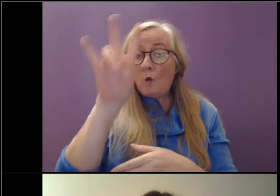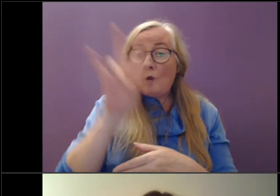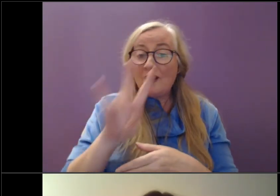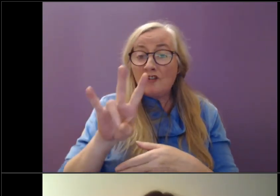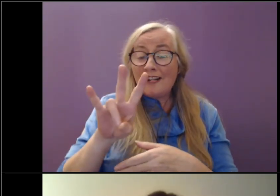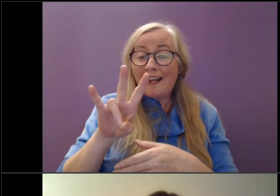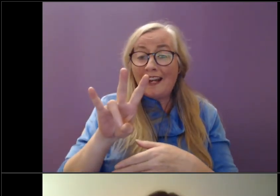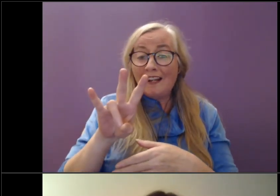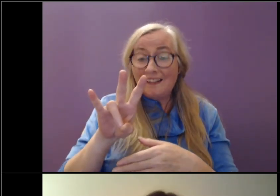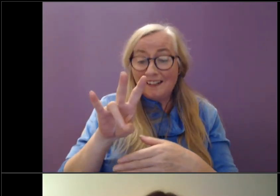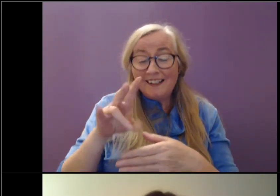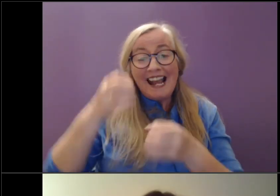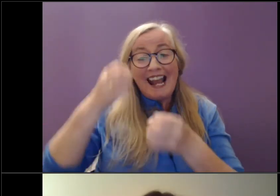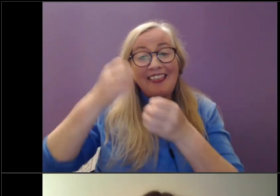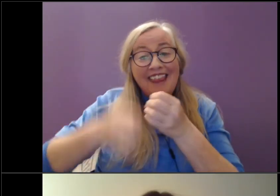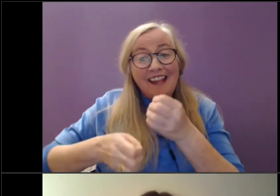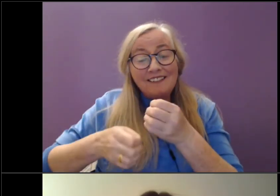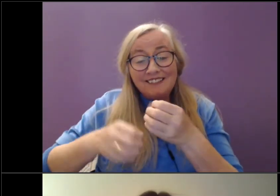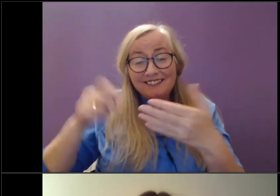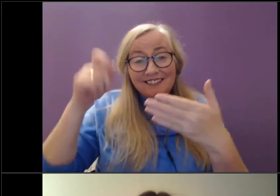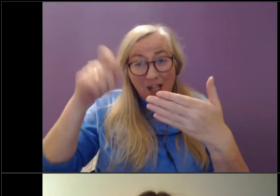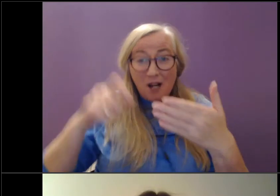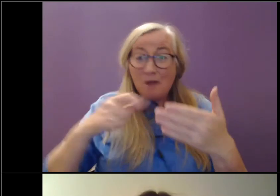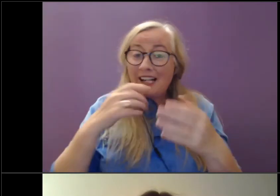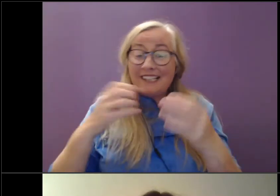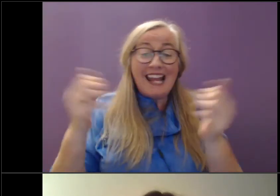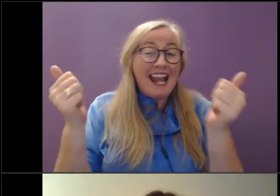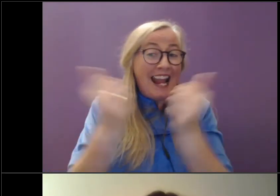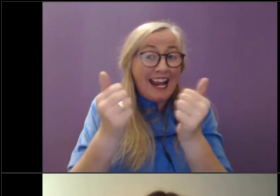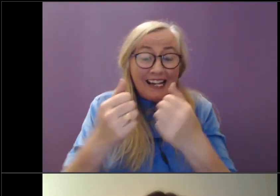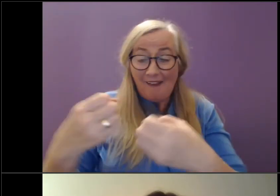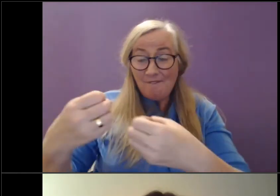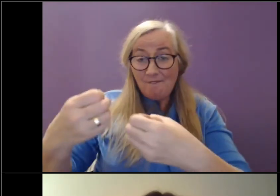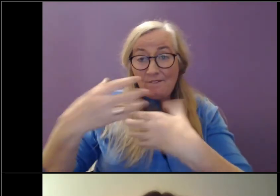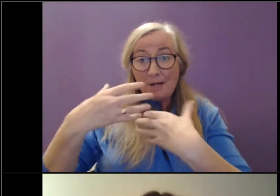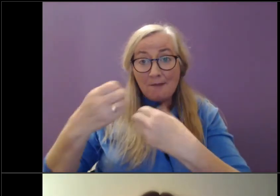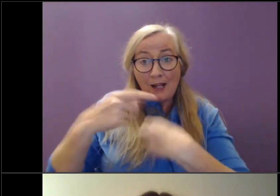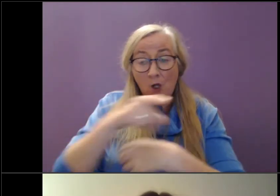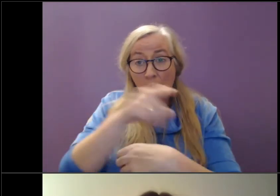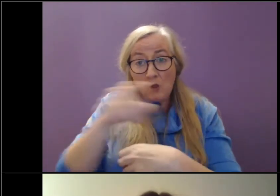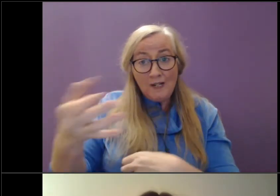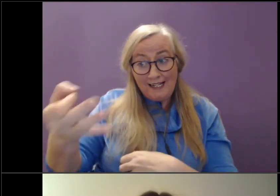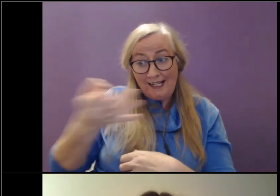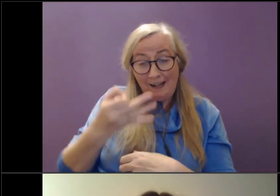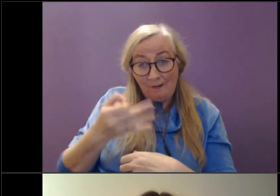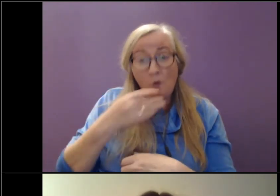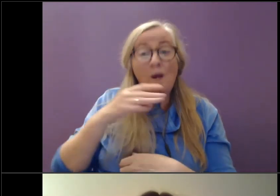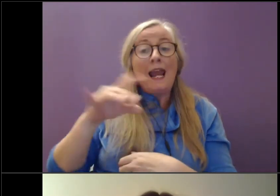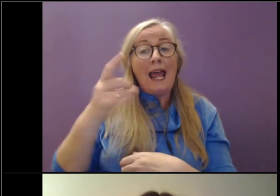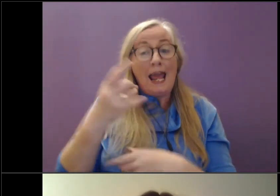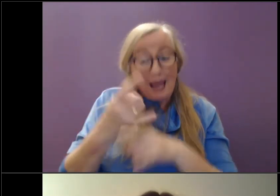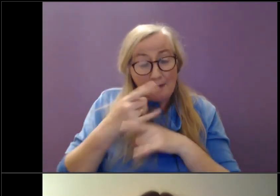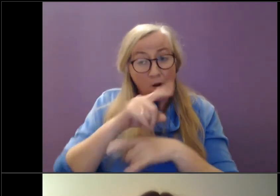be really great. Every feedback is really helpful, so we can improve what we're doing and learn from it as well. So So